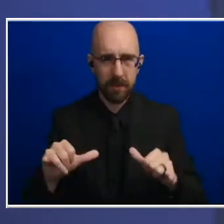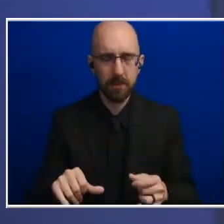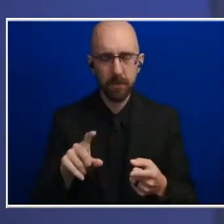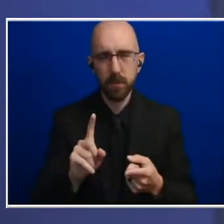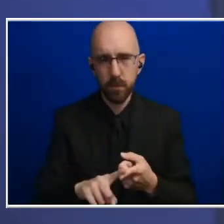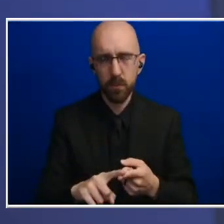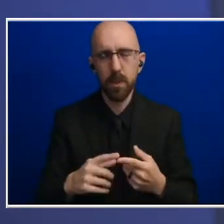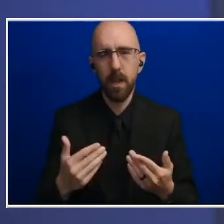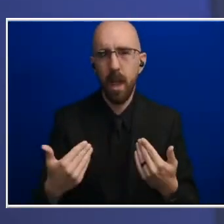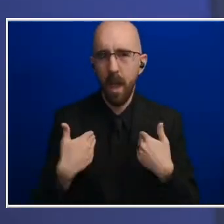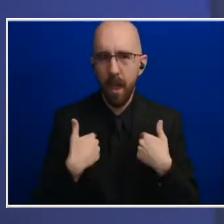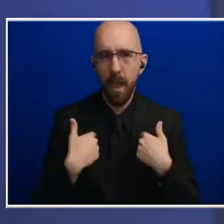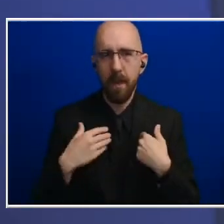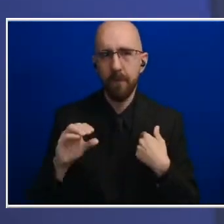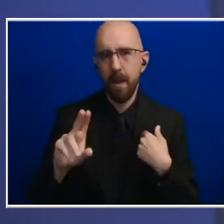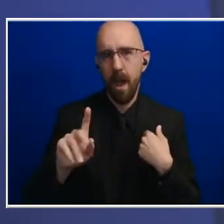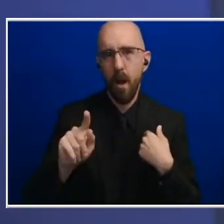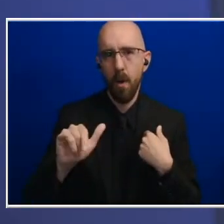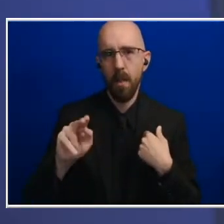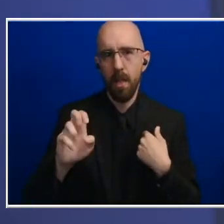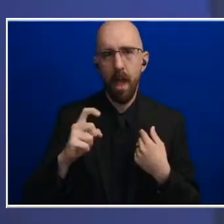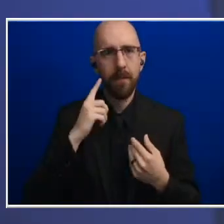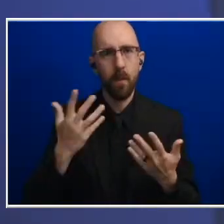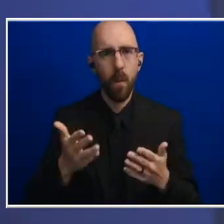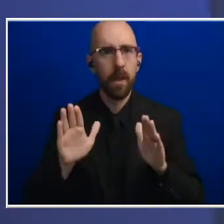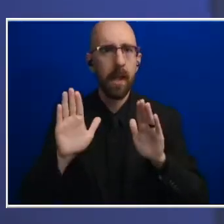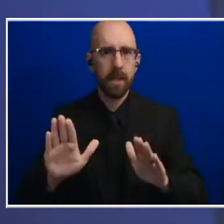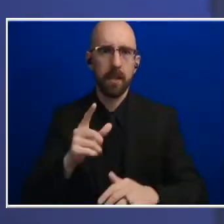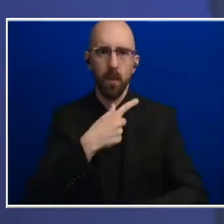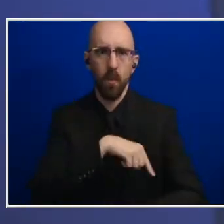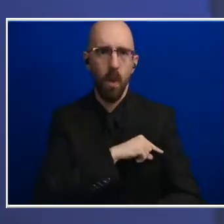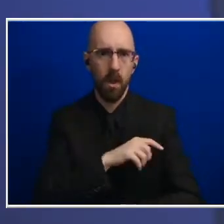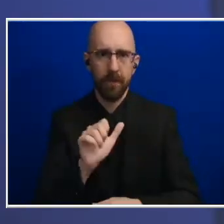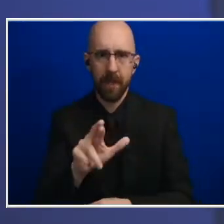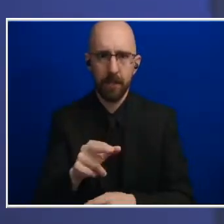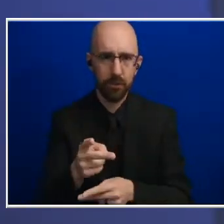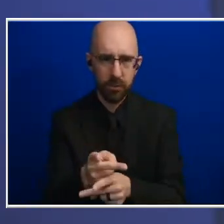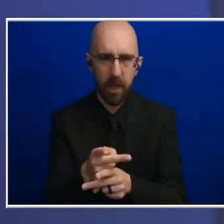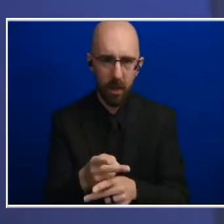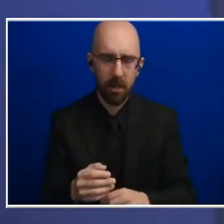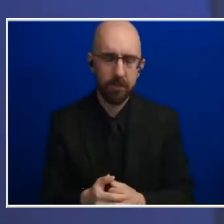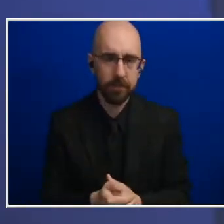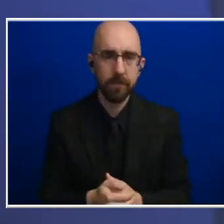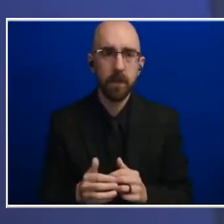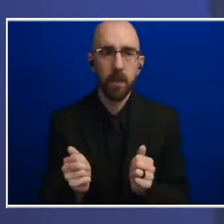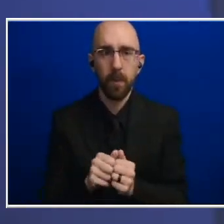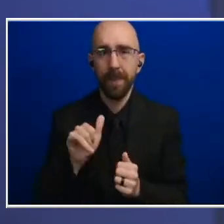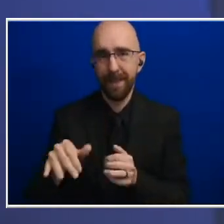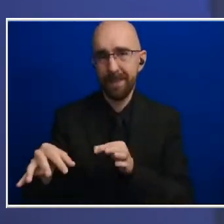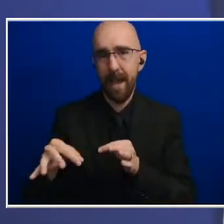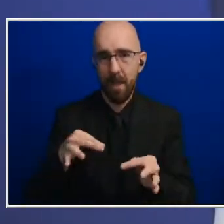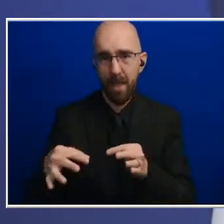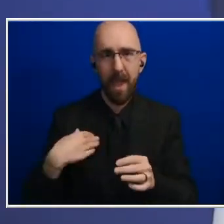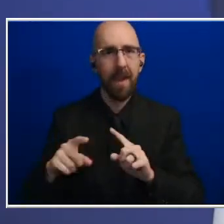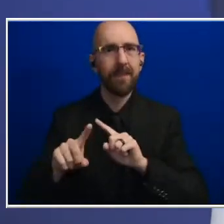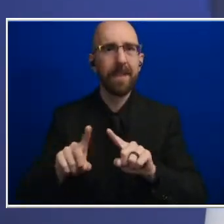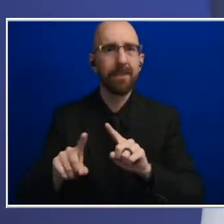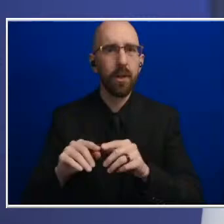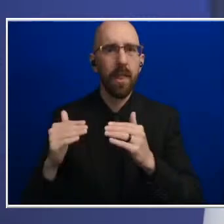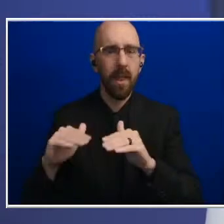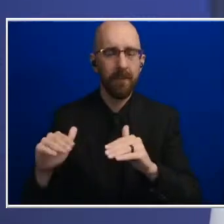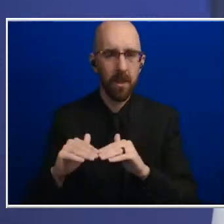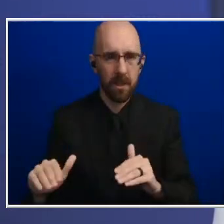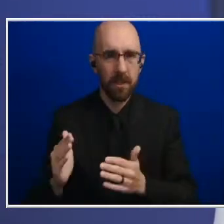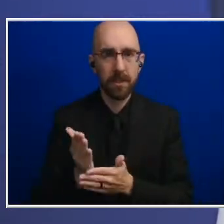an outline for what is excellent quality of cancer care. And with this outline, there are different levels. So somewhere like KU